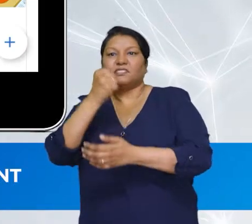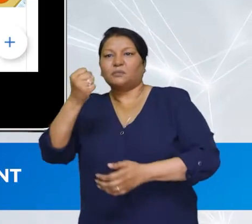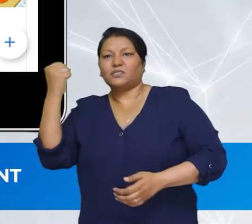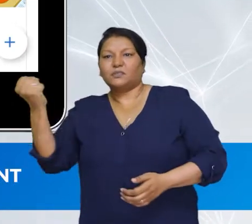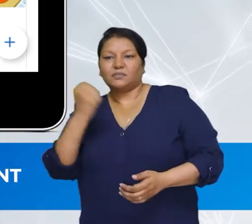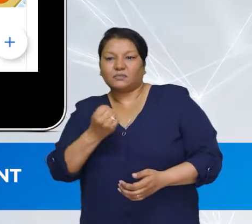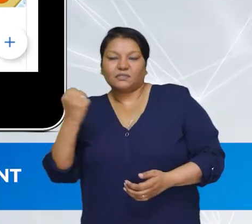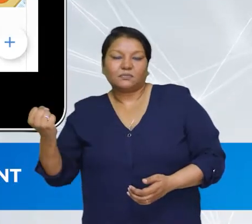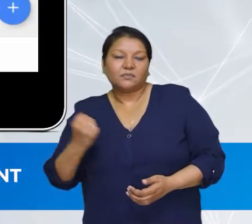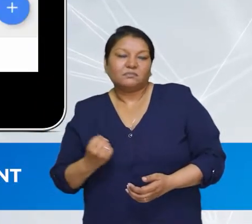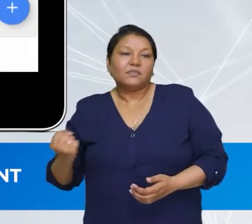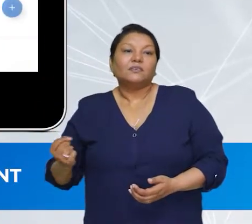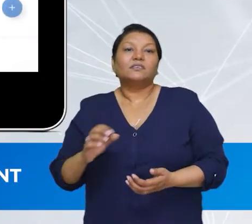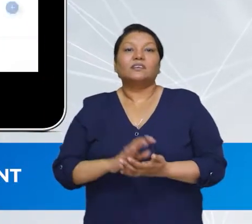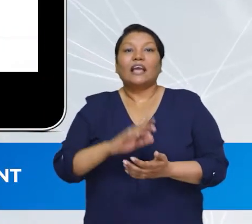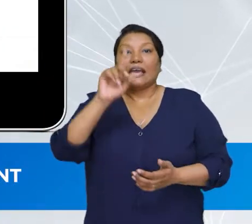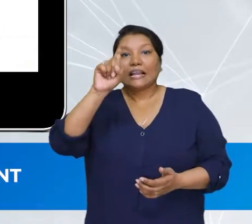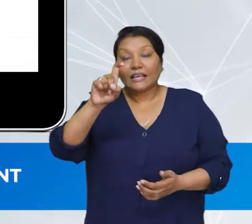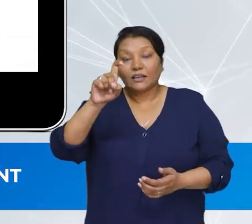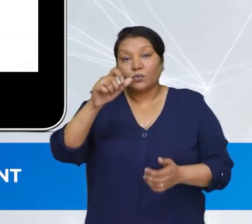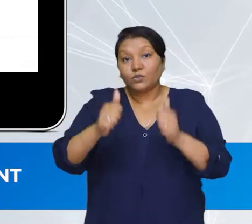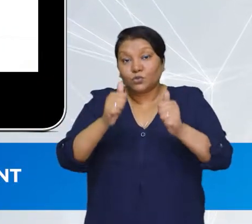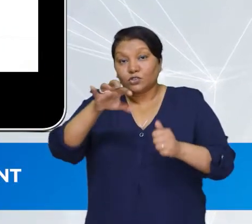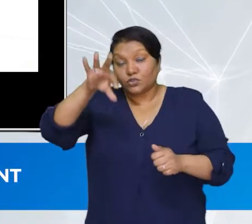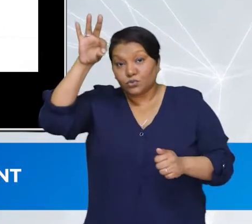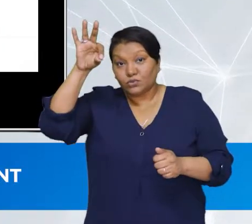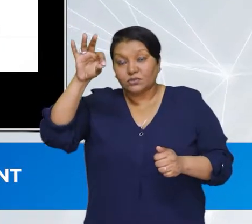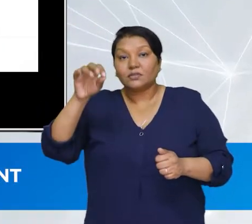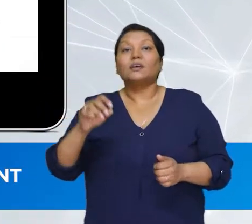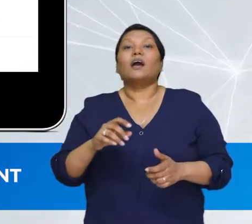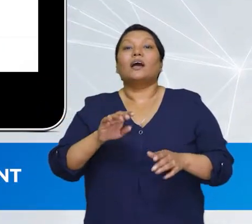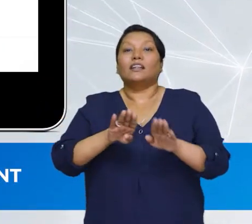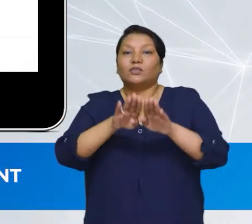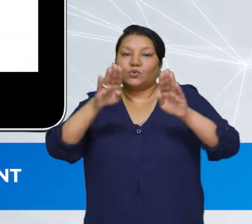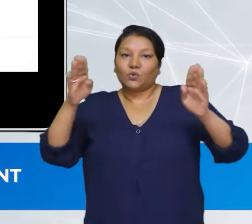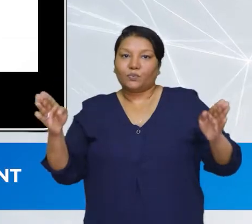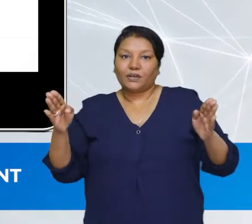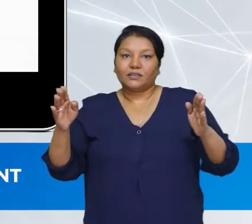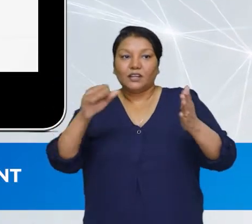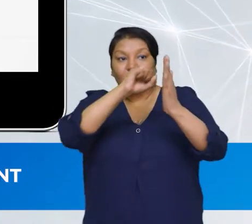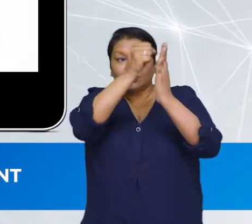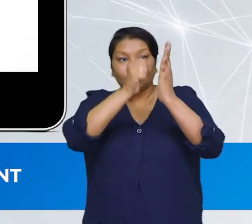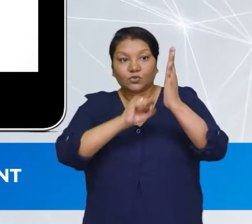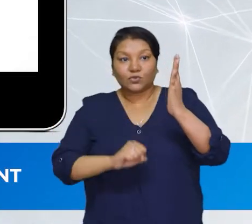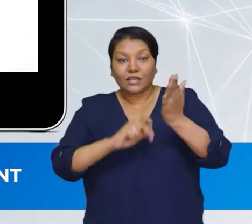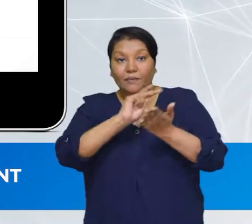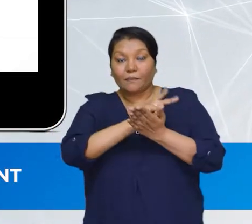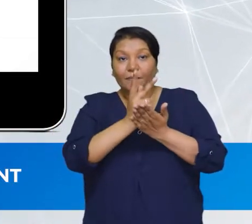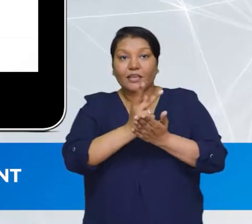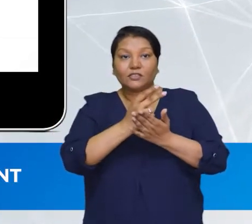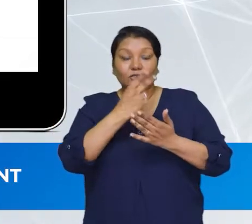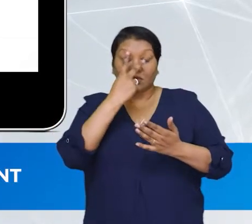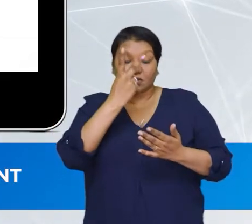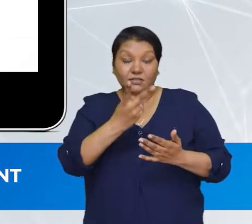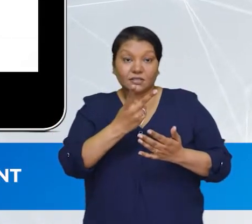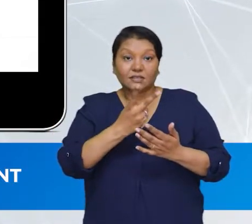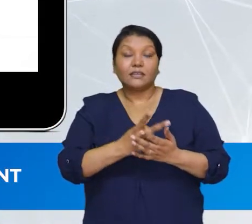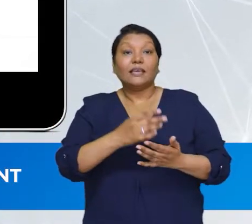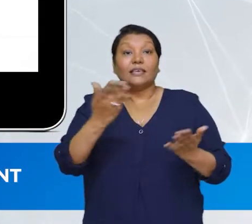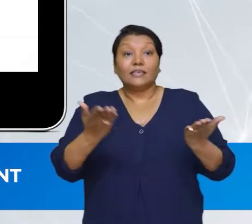dashboard. Click on your class and you will enter your classroom. The stream page will then